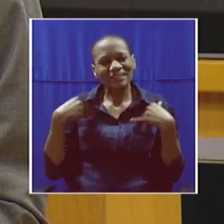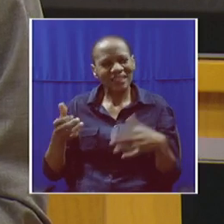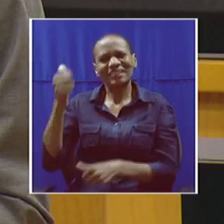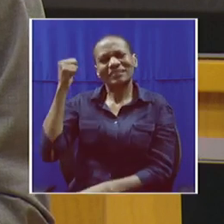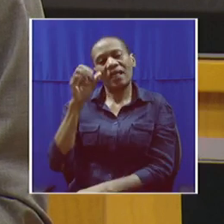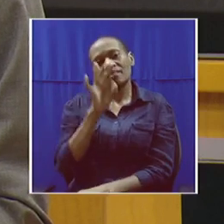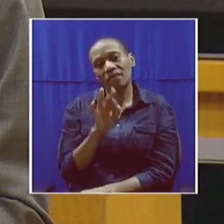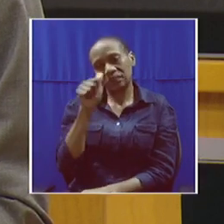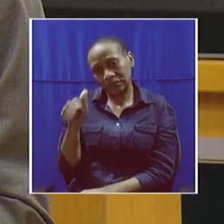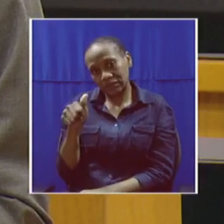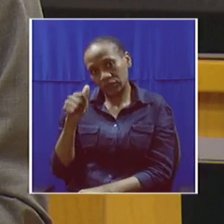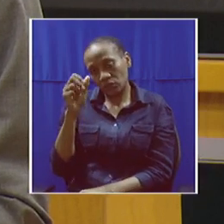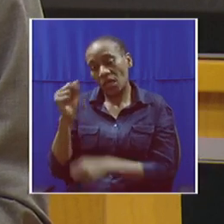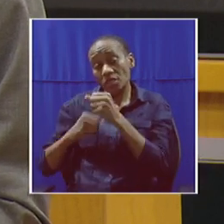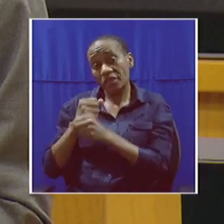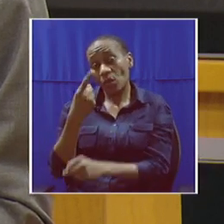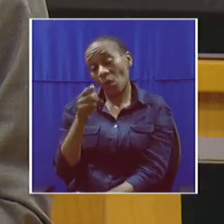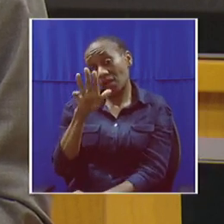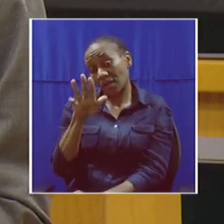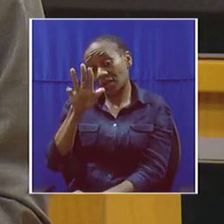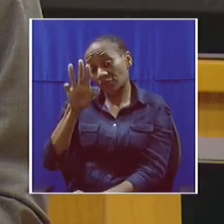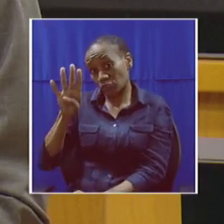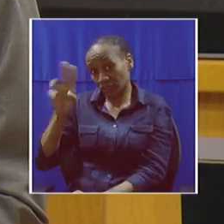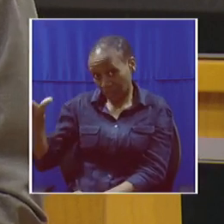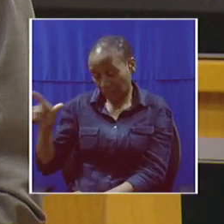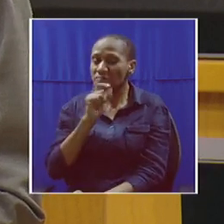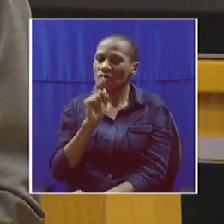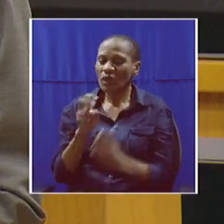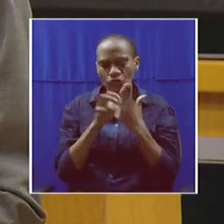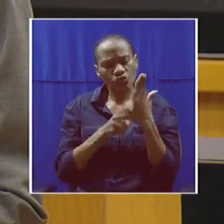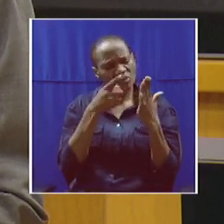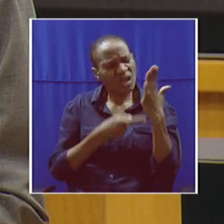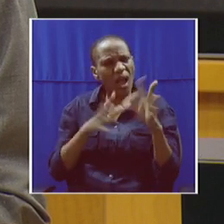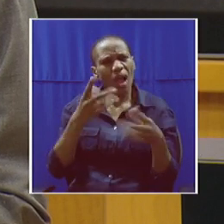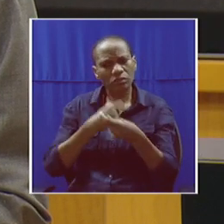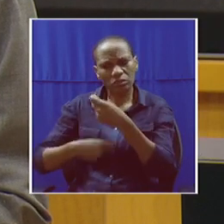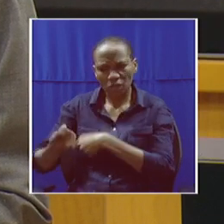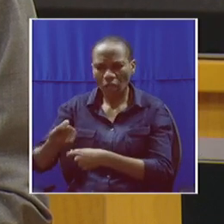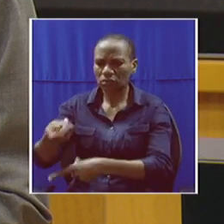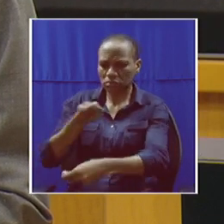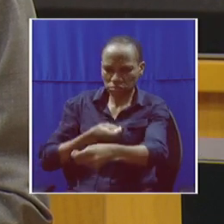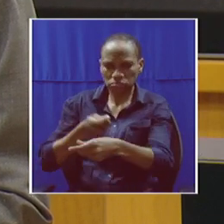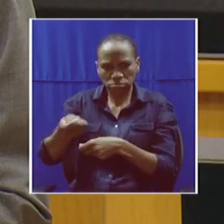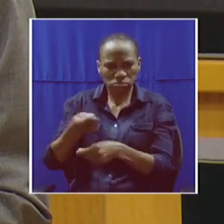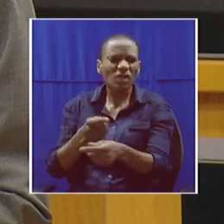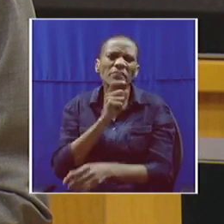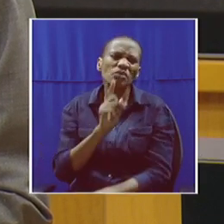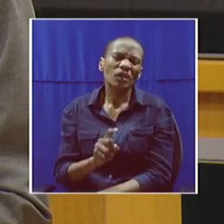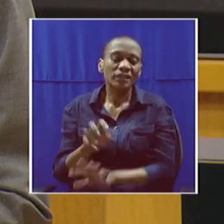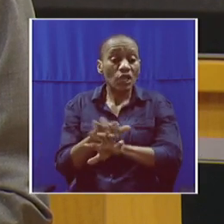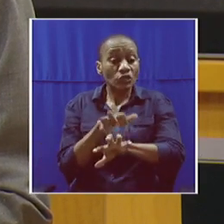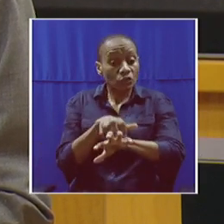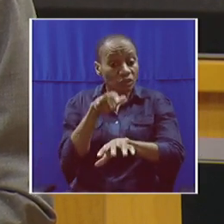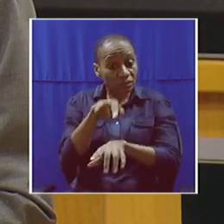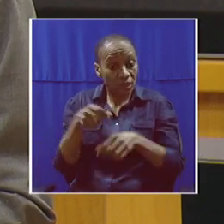1947 which regulates the import export acquisition conveyance sale disposal and use of agricultural